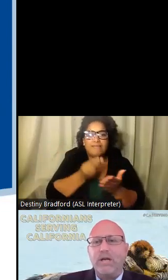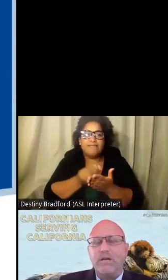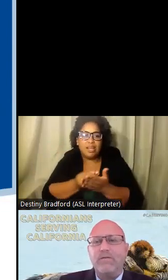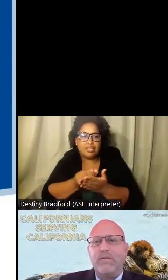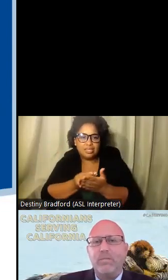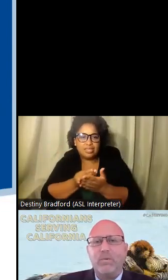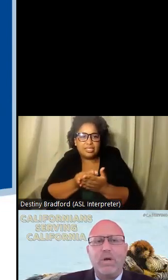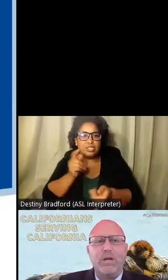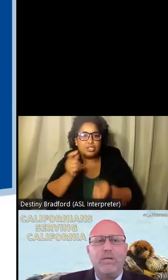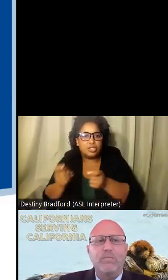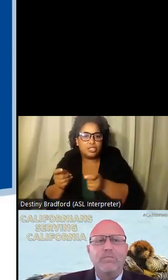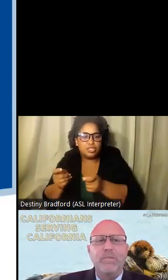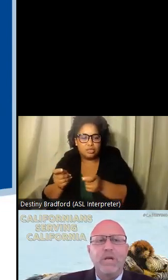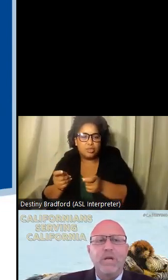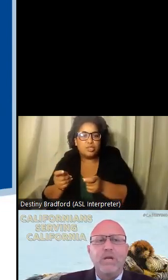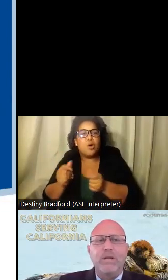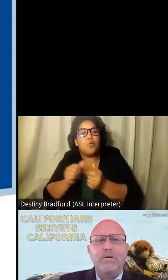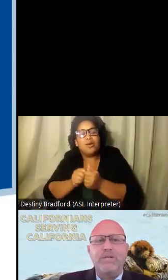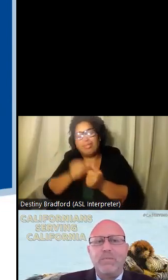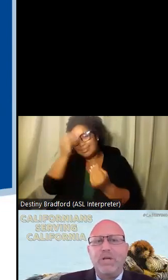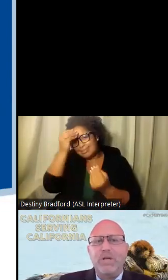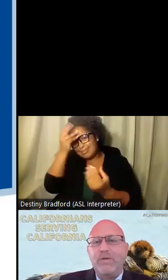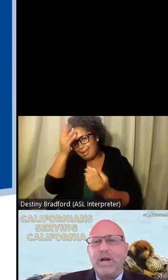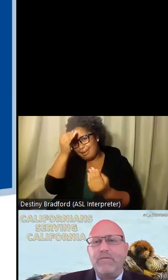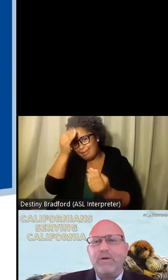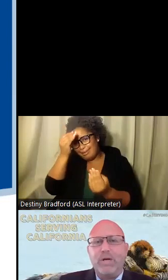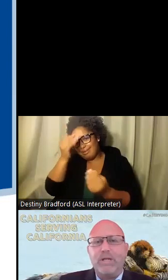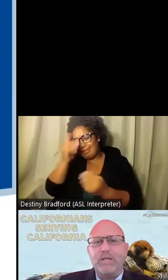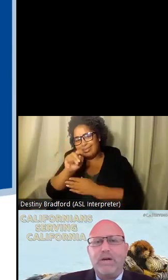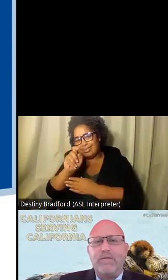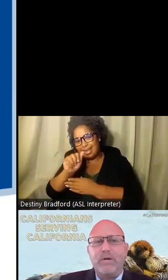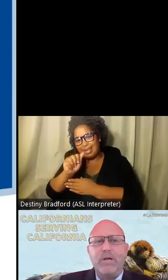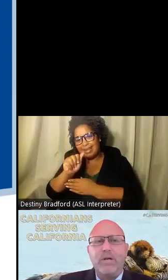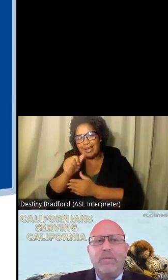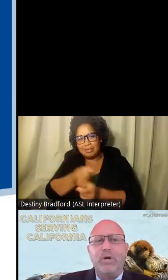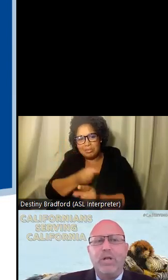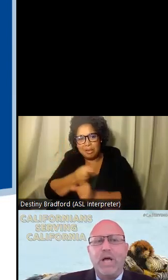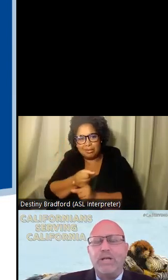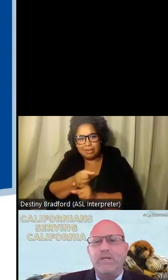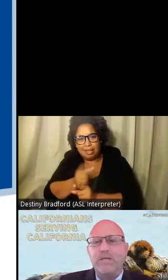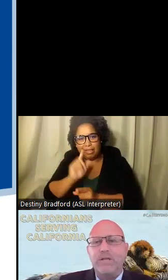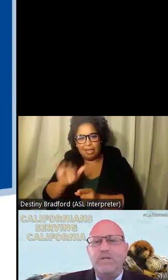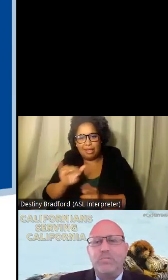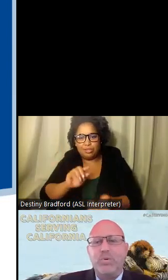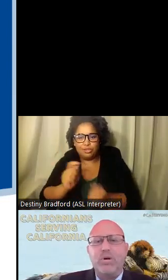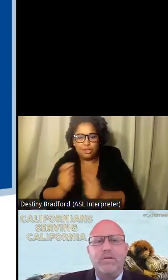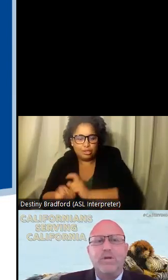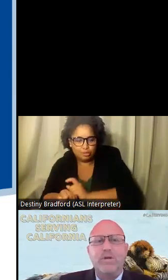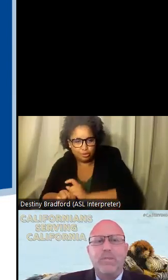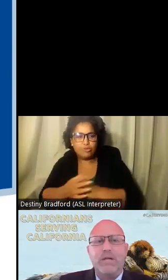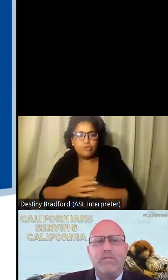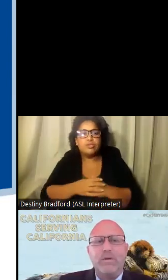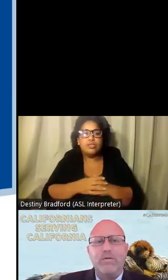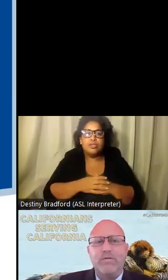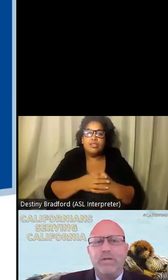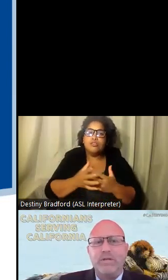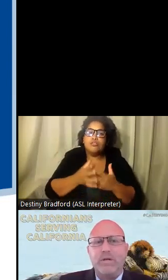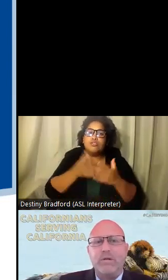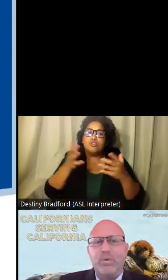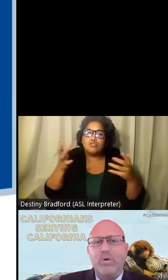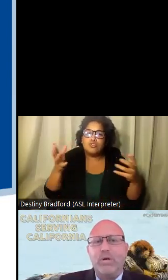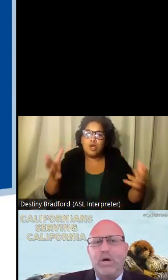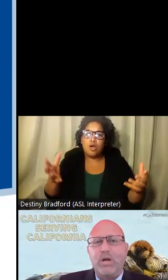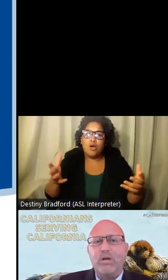in a data-informed way. There is something for everyone in this effort, and we're glad to see the support of so many of you for